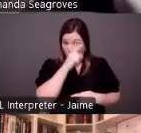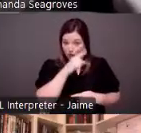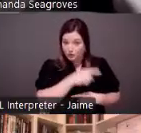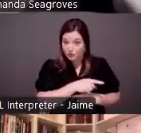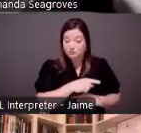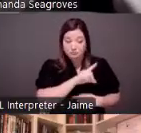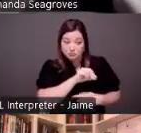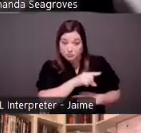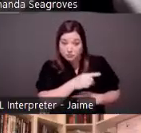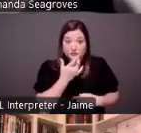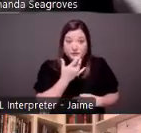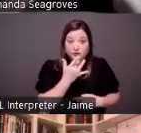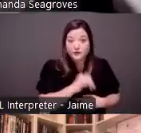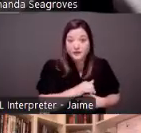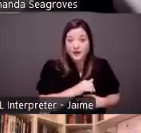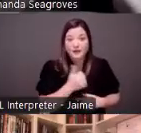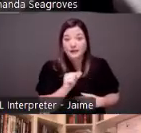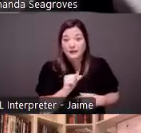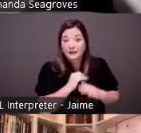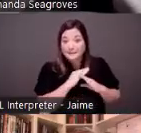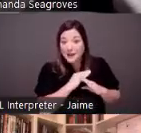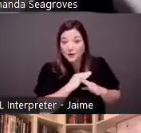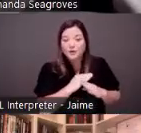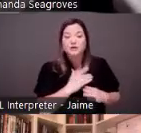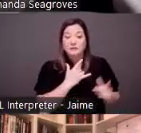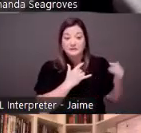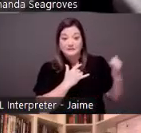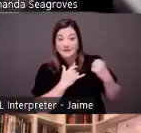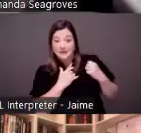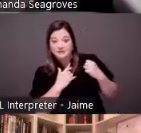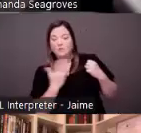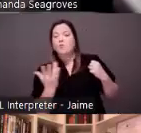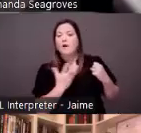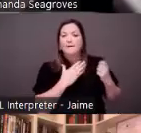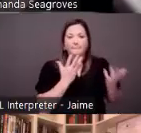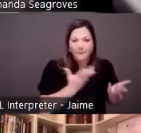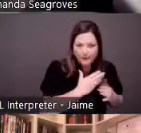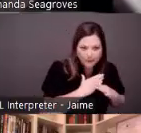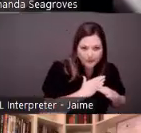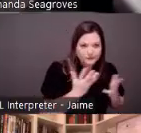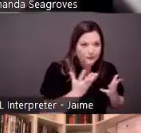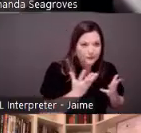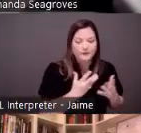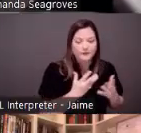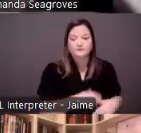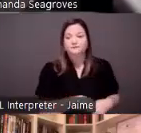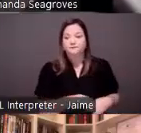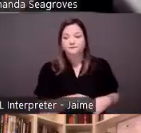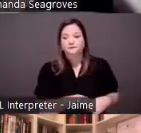like it? Are there any barriers? If they say yes, what are the barriers to a virtual encounter? If say